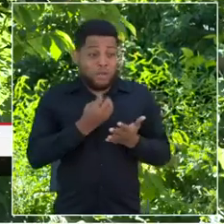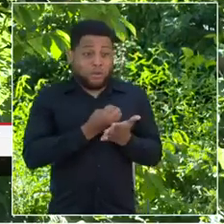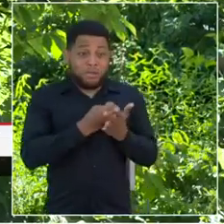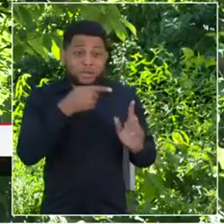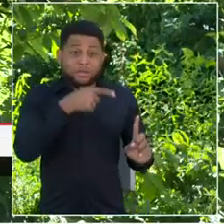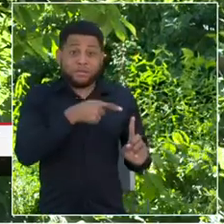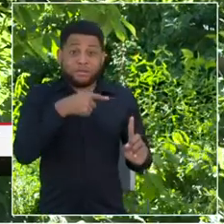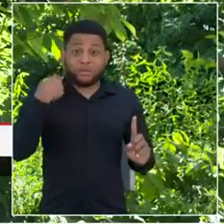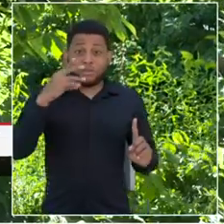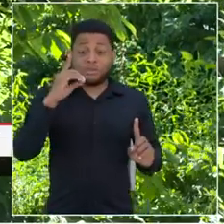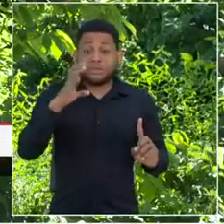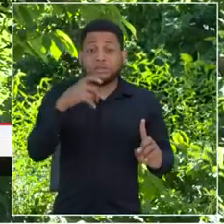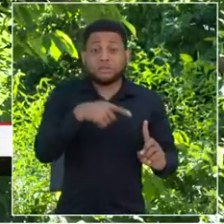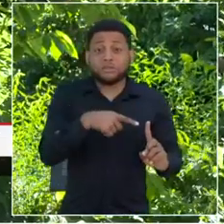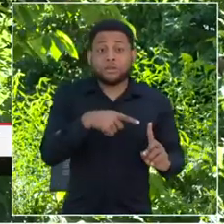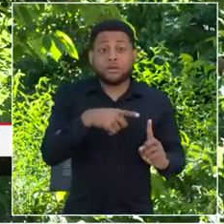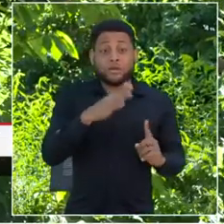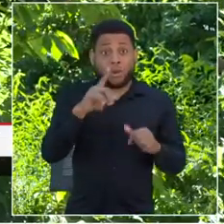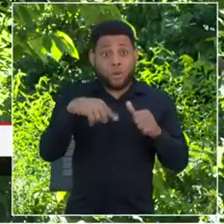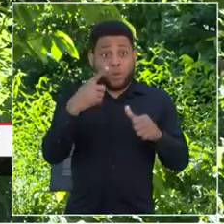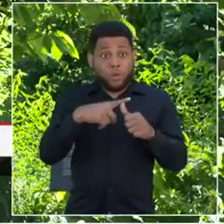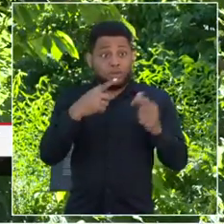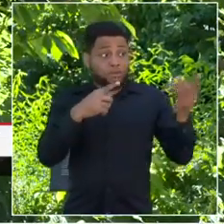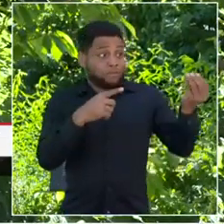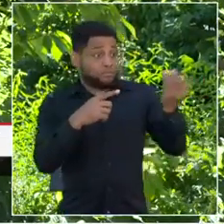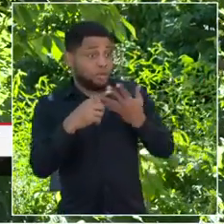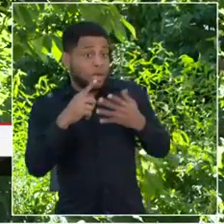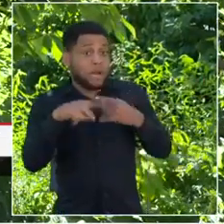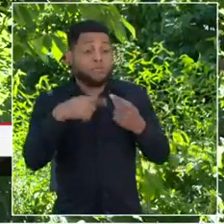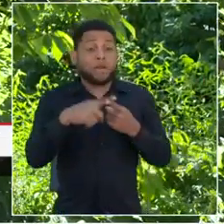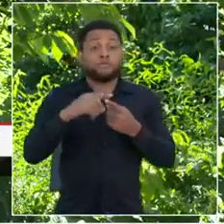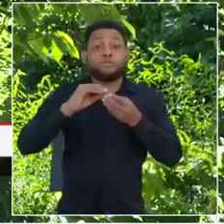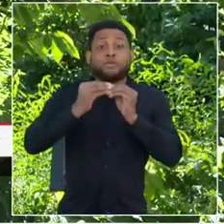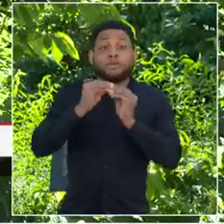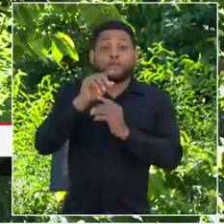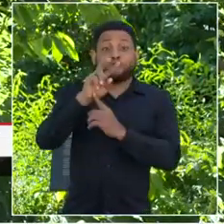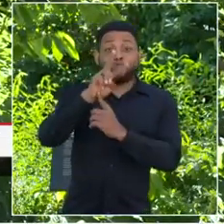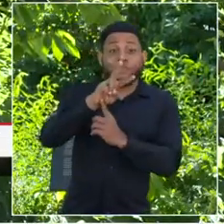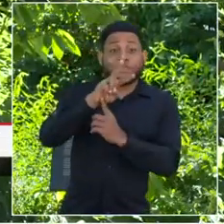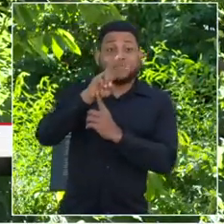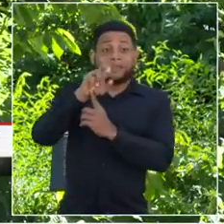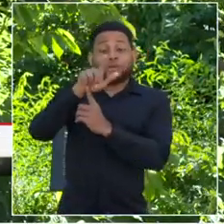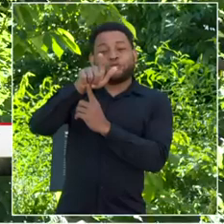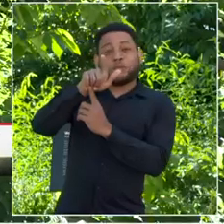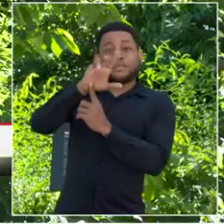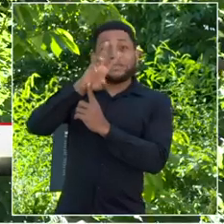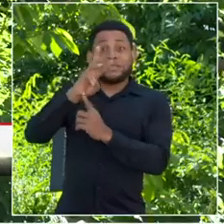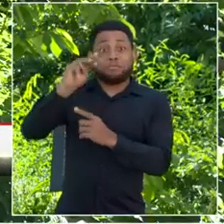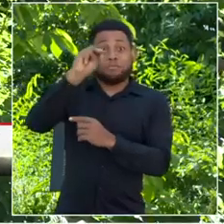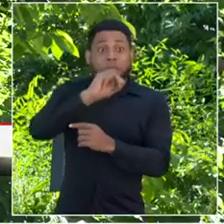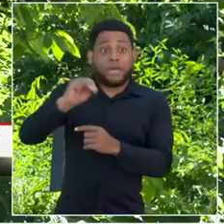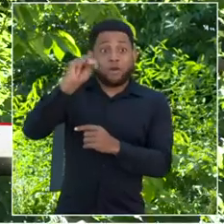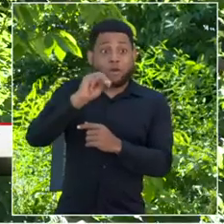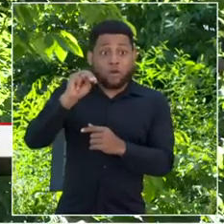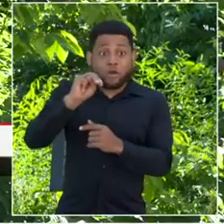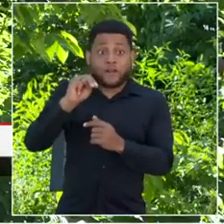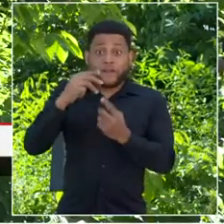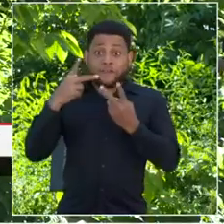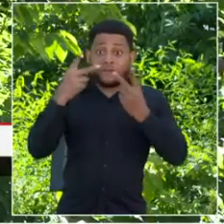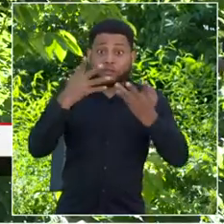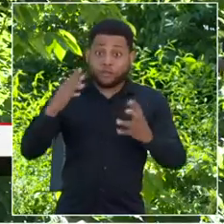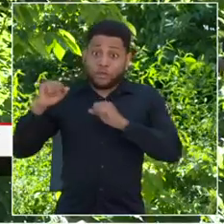when I was briefed on the record-breaking numbers, 26 million visitors, that's a big deal.